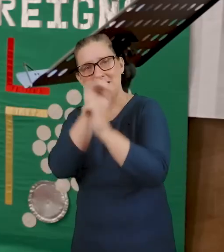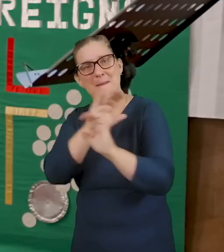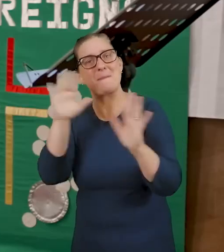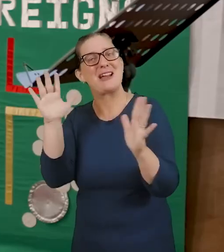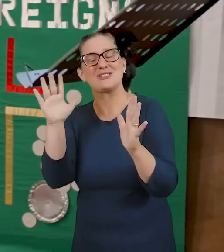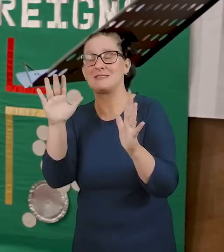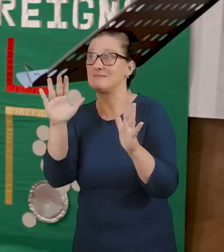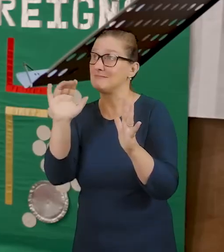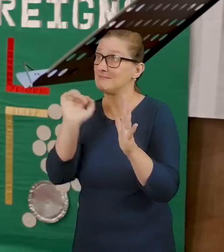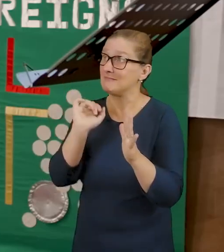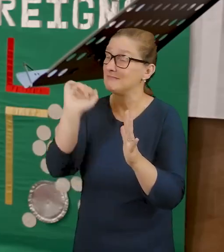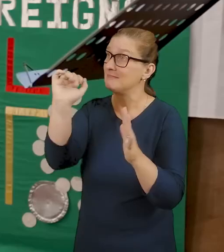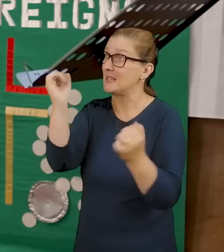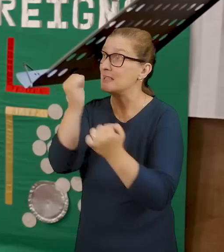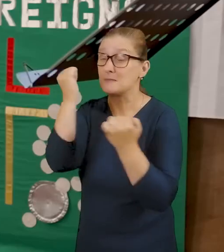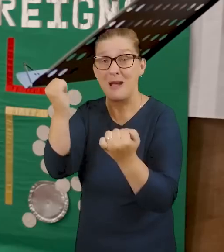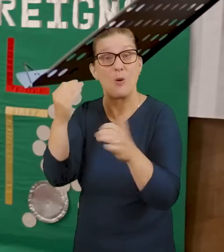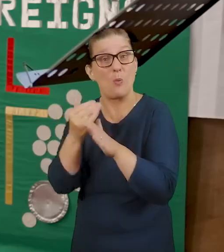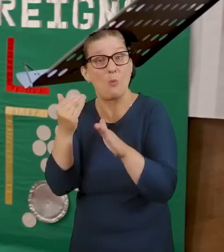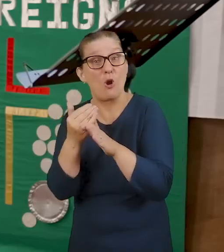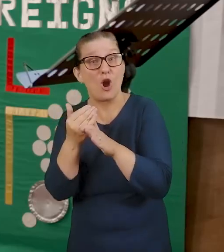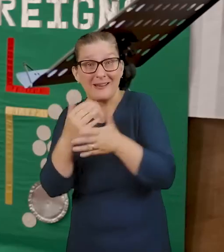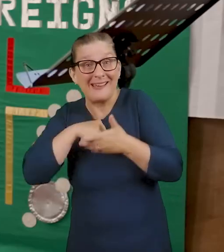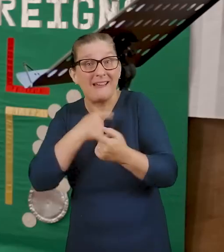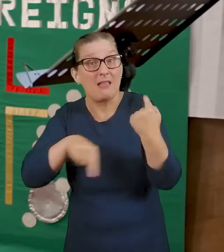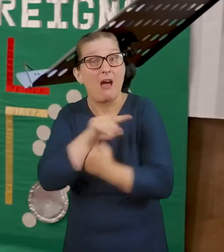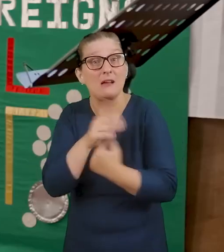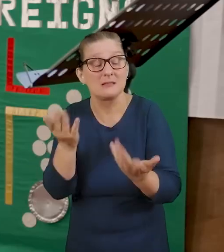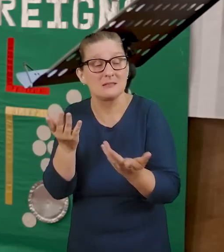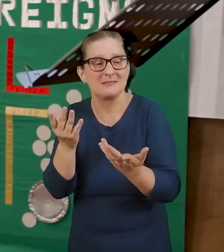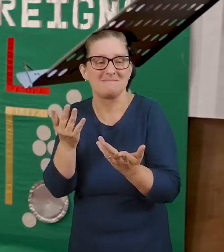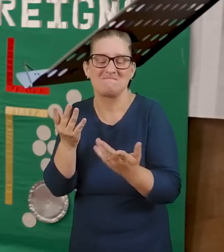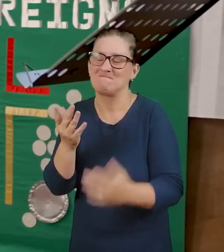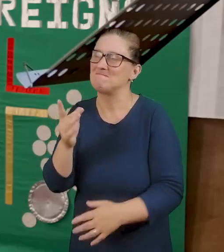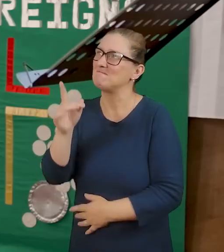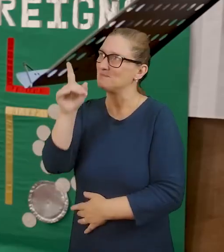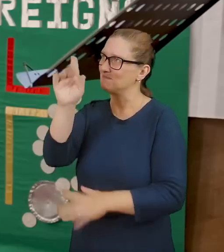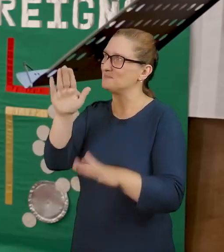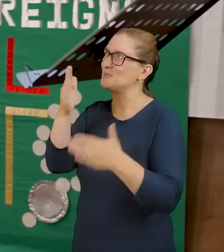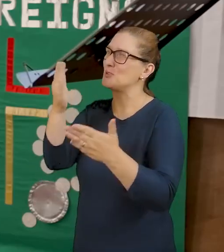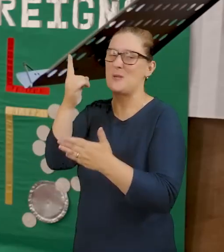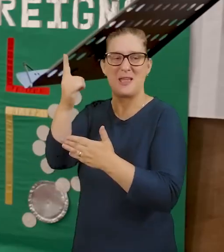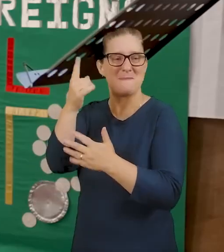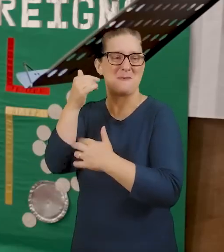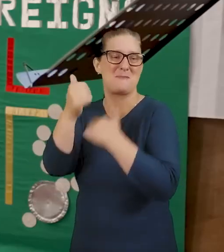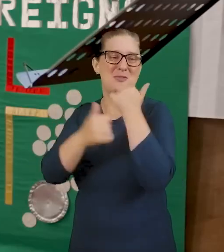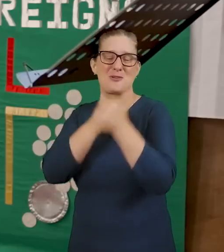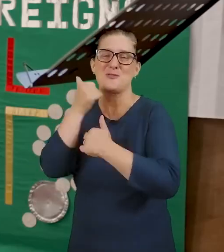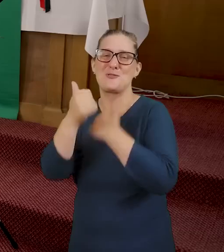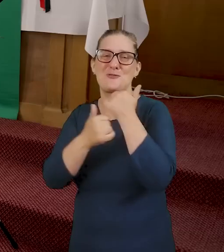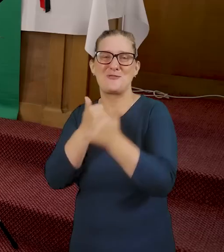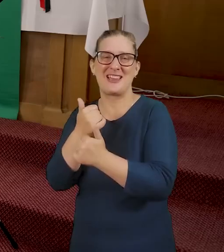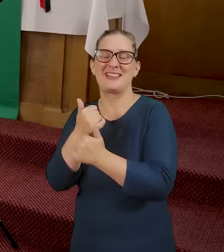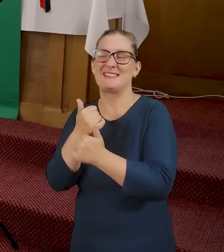imagine, according to his power that is at work within us, to him be the